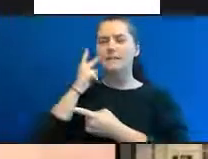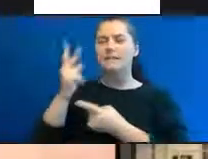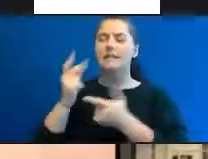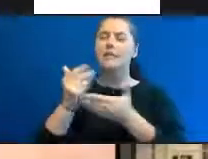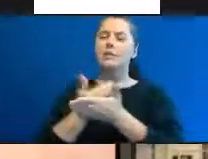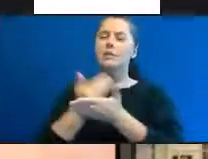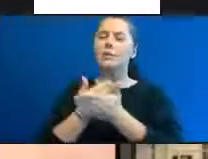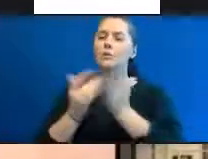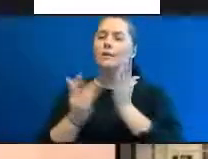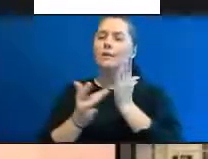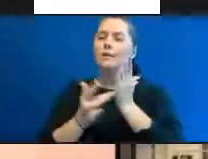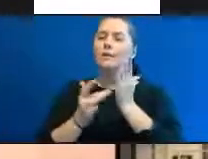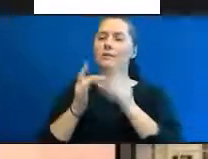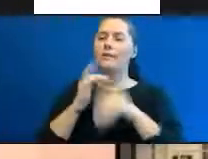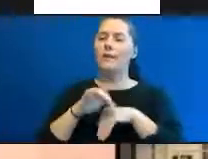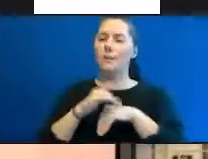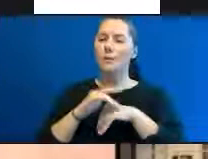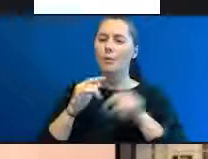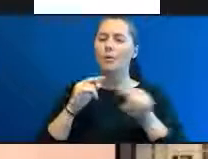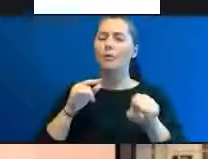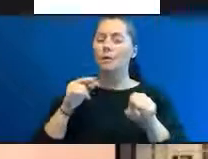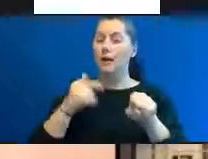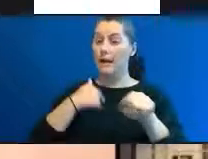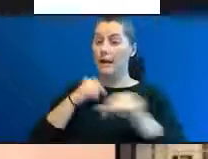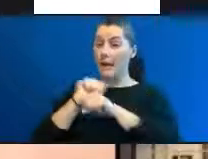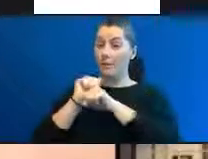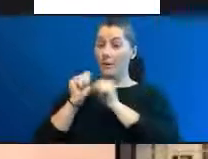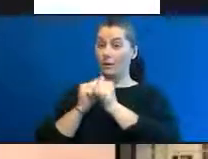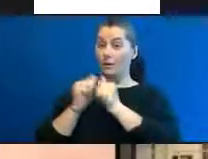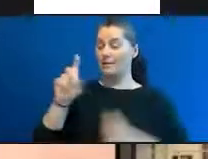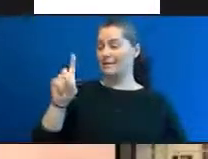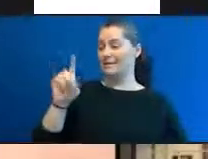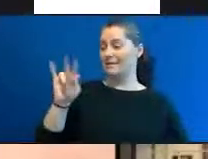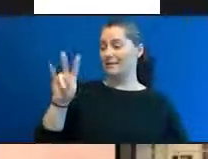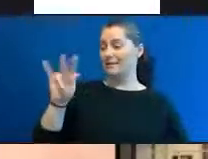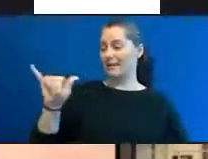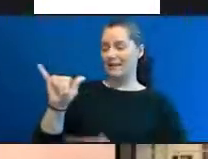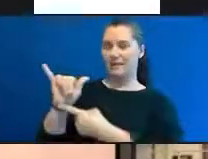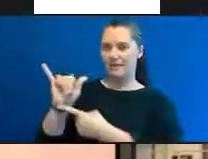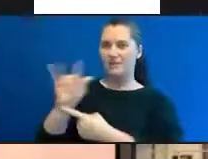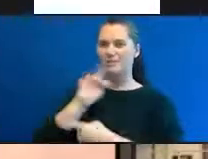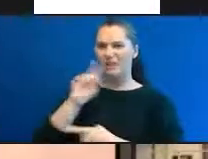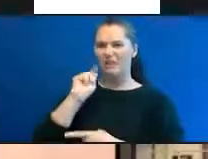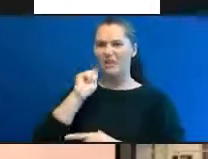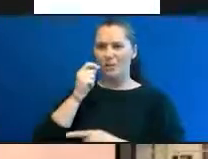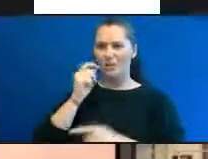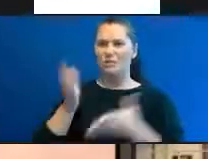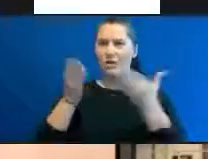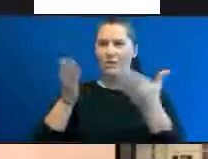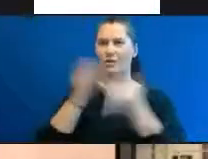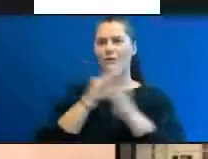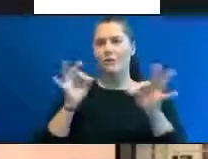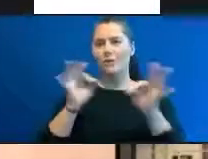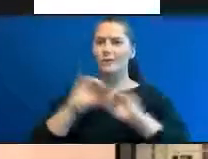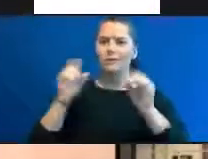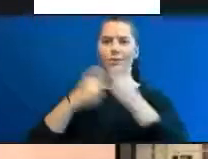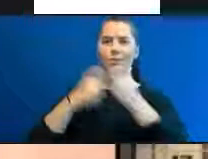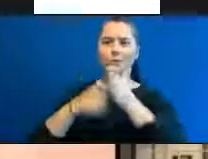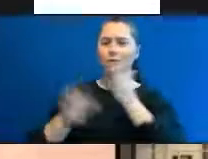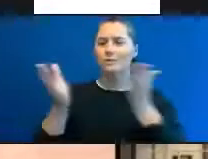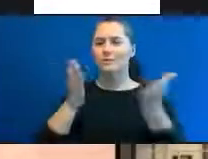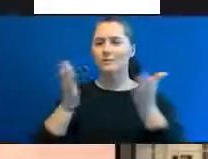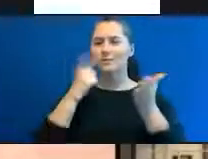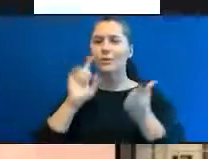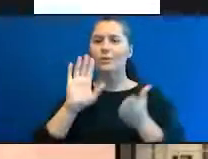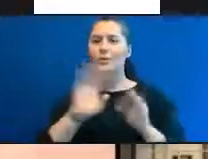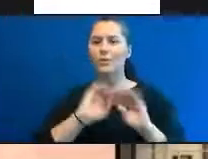I work with DIVVY, and so I'm really grateful that we get the opportunity to offer a free or no charge service to your organization that'll allow